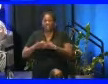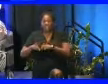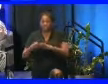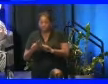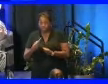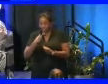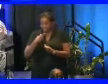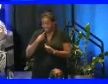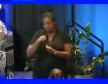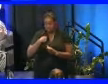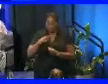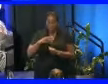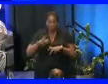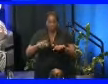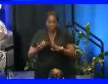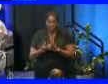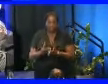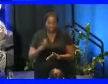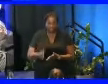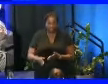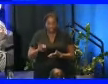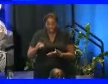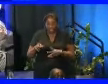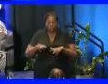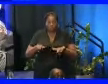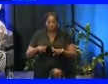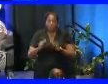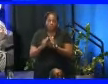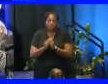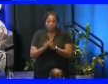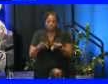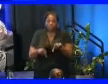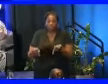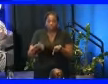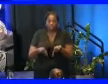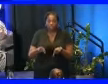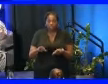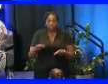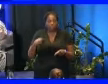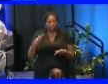never walk again. They said if I did walk, it would be with a limp. But I'm